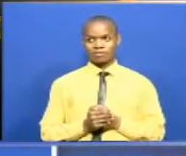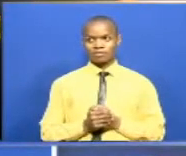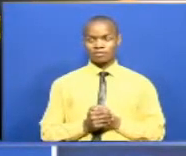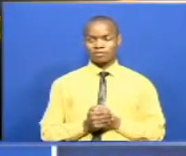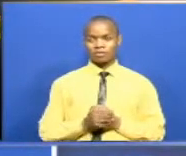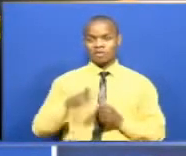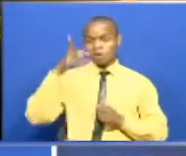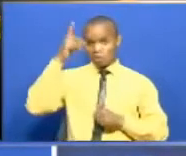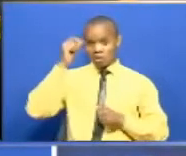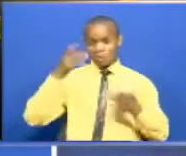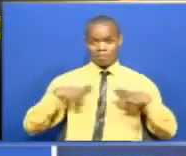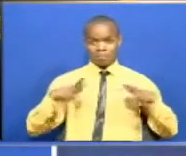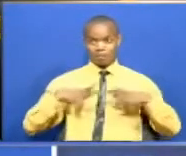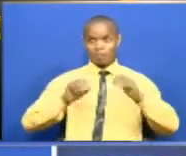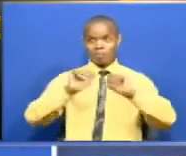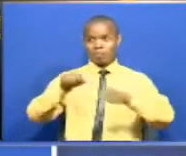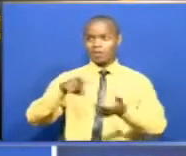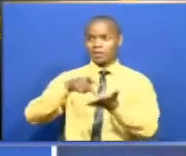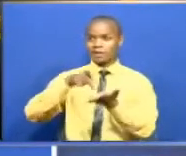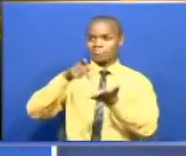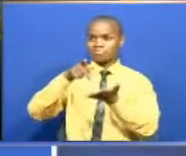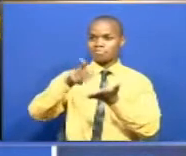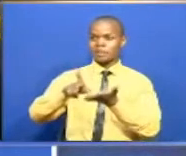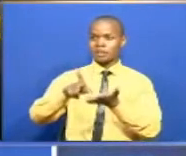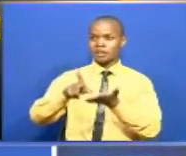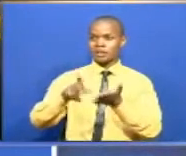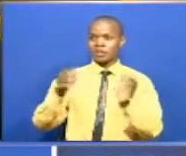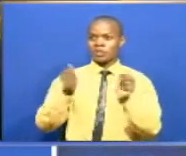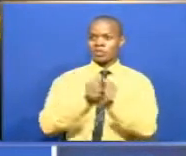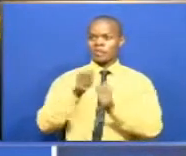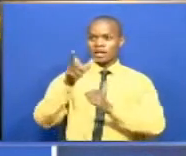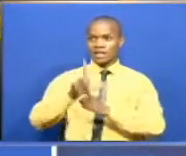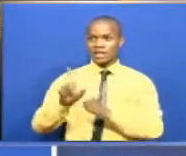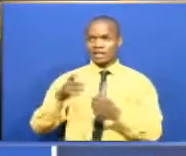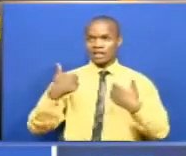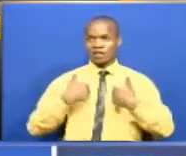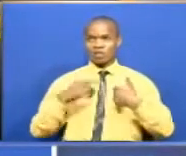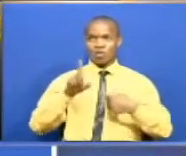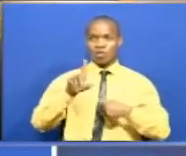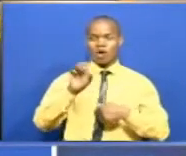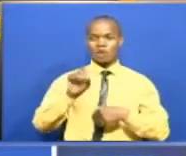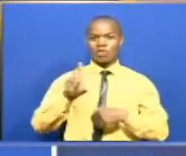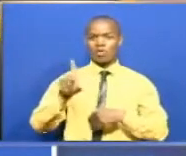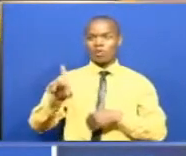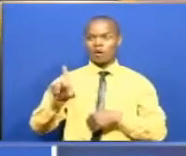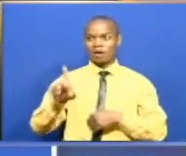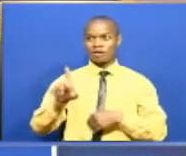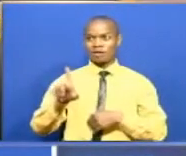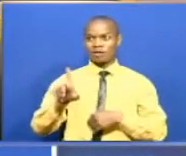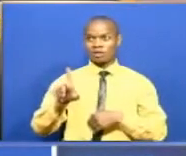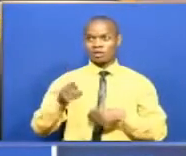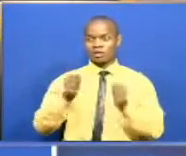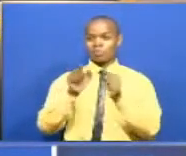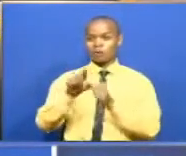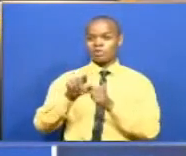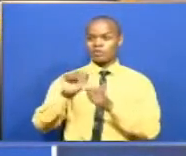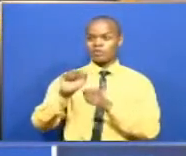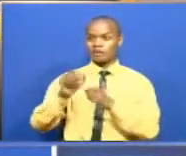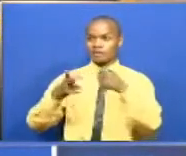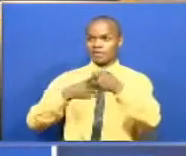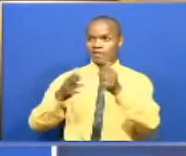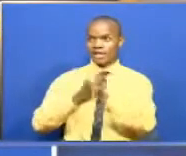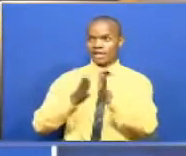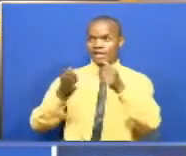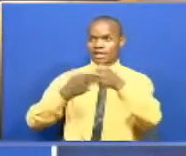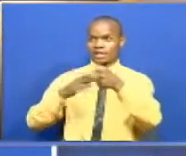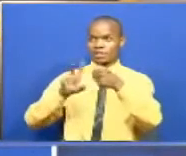Mombasa residents will pay the least for the commodity, with a litre of petrol retailing at 101.57 cents, diesel at 92